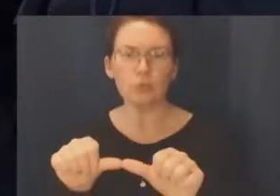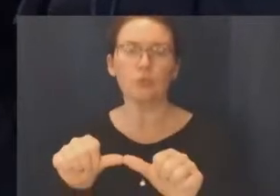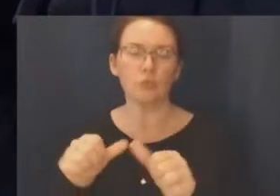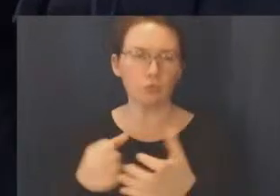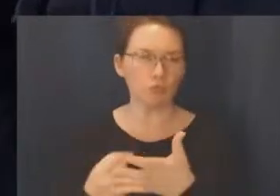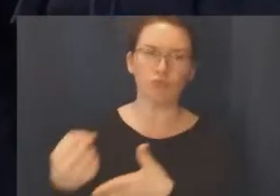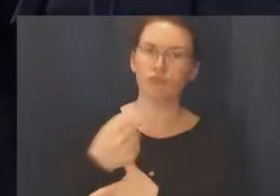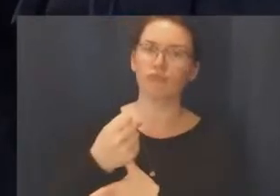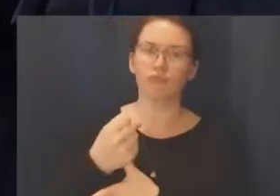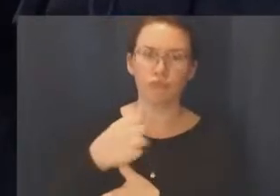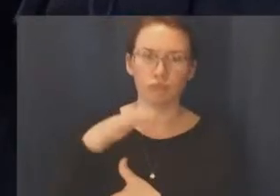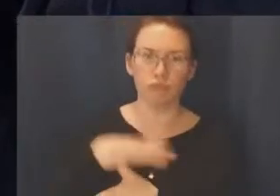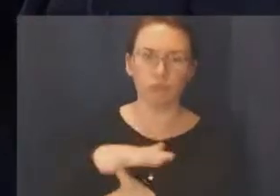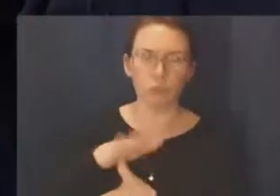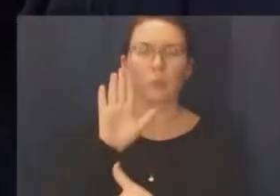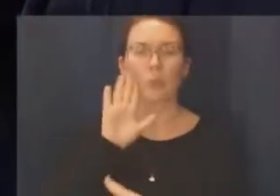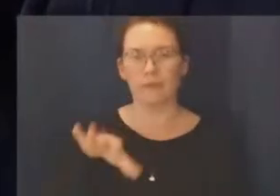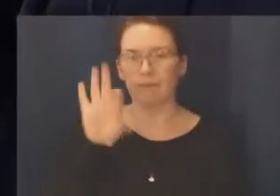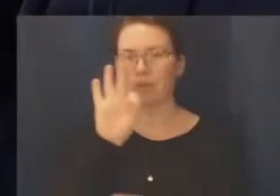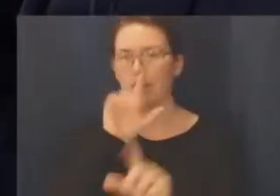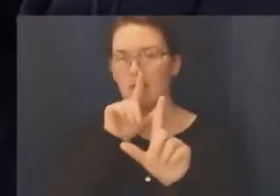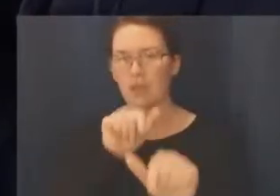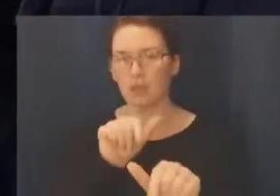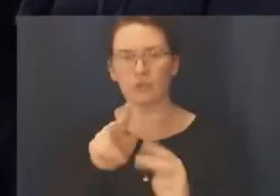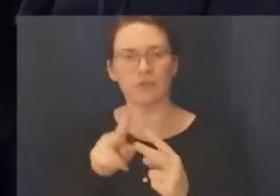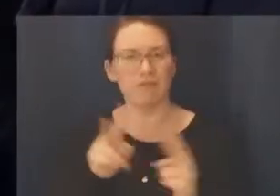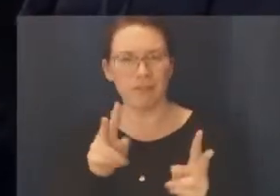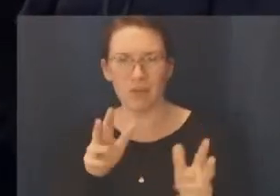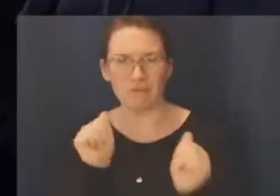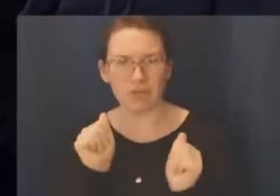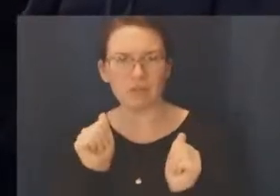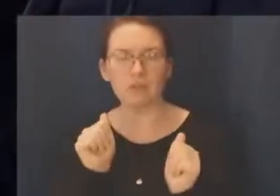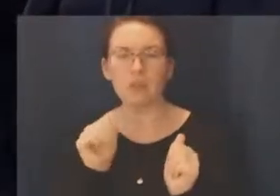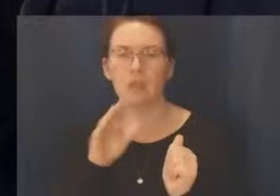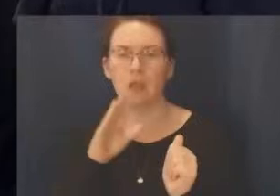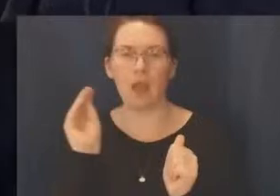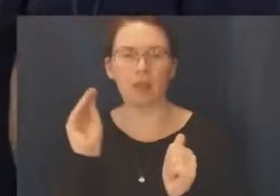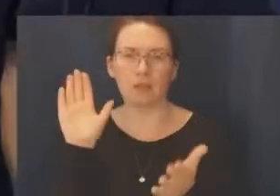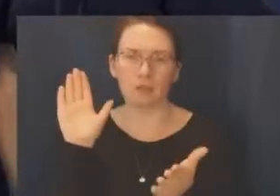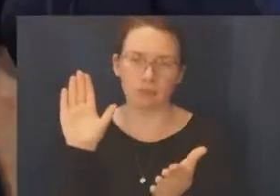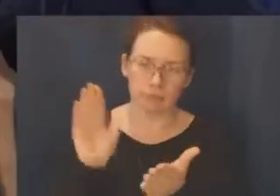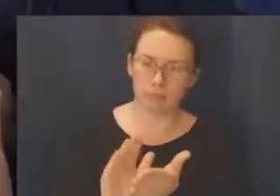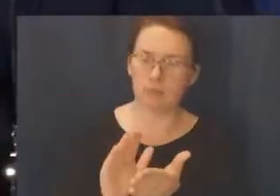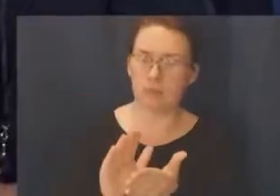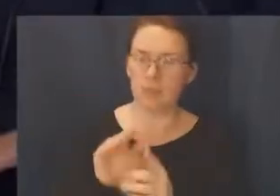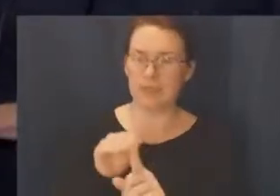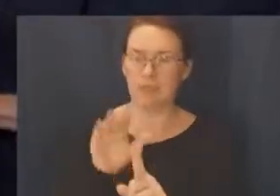going to find the answer very, very quickly, and we're going to eliminate the exposures that are causing it.